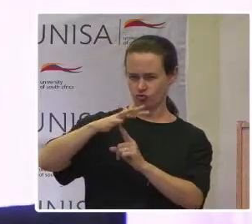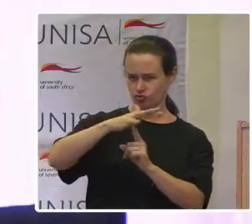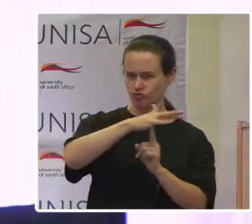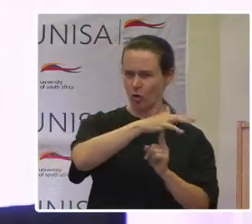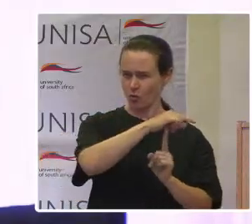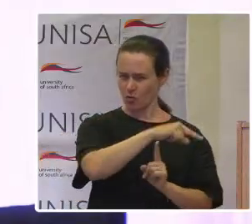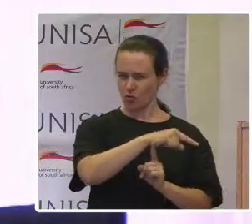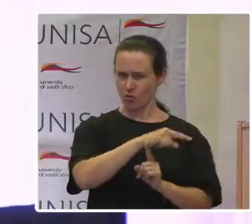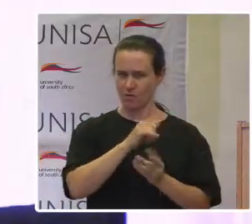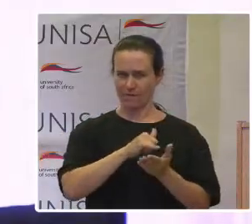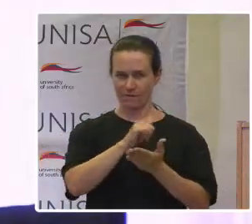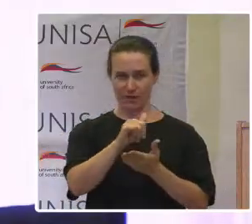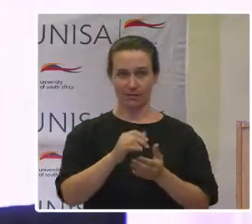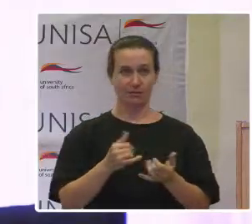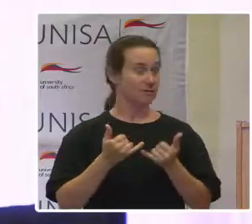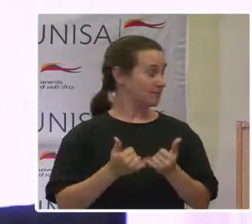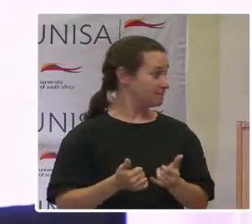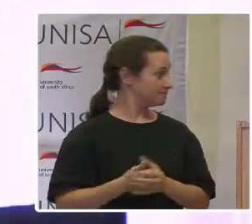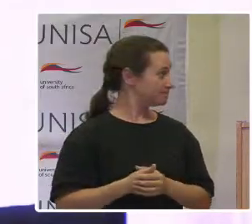I'm now going to market UNISA.